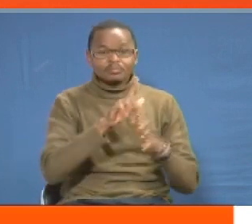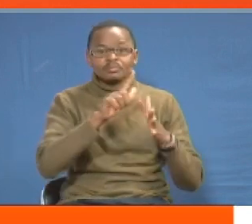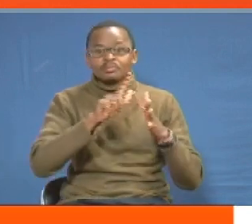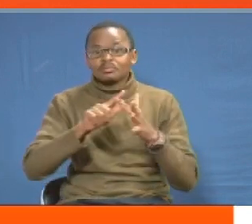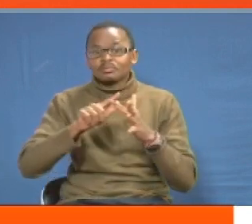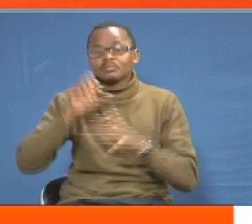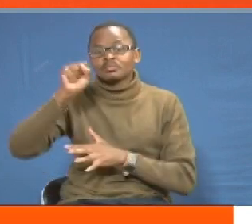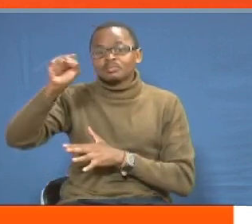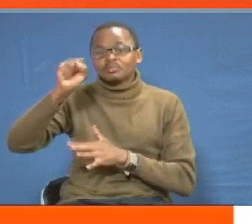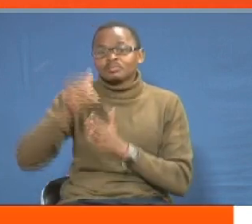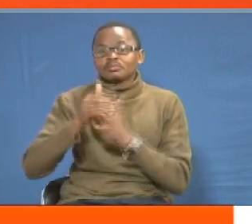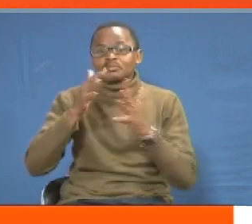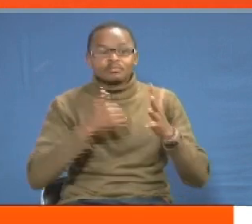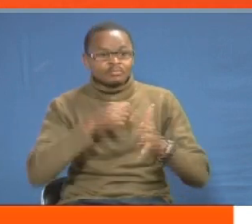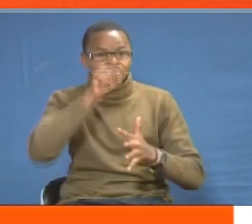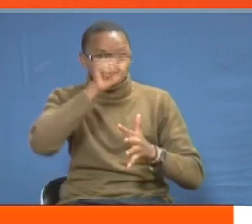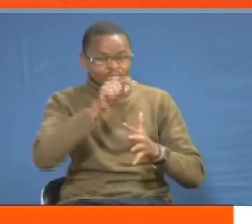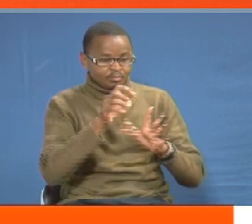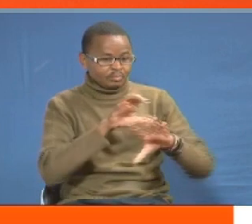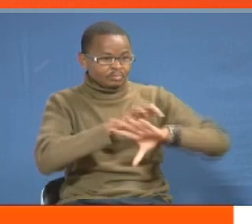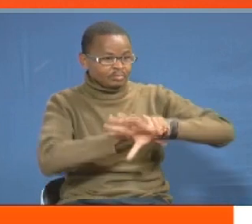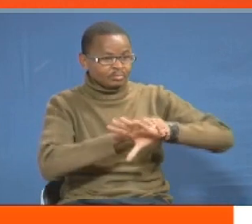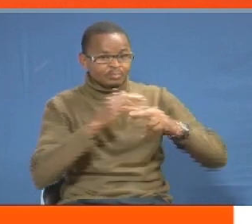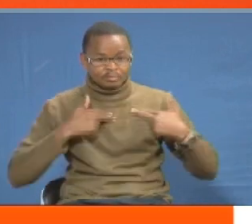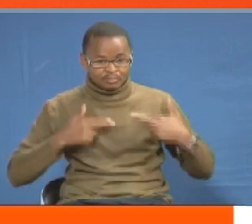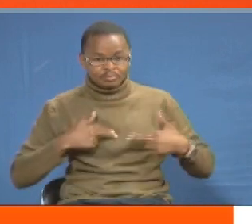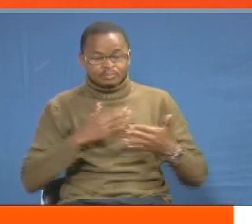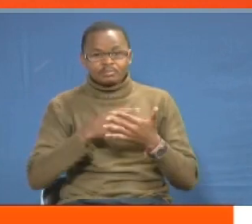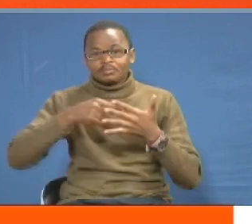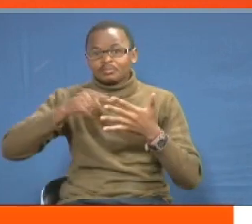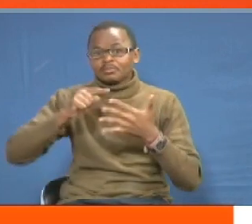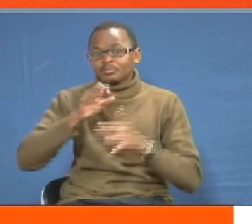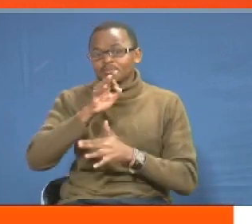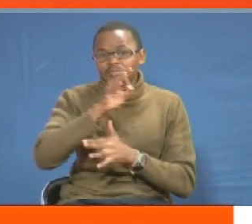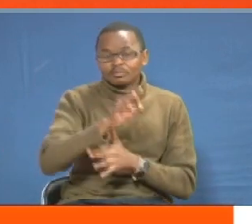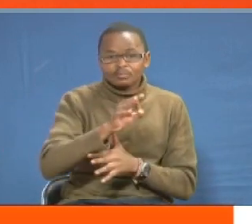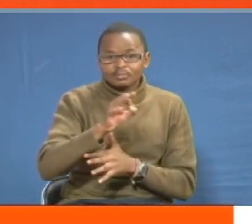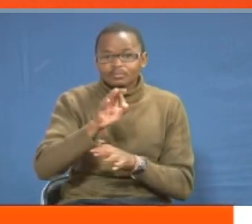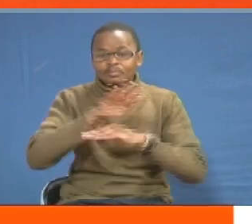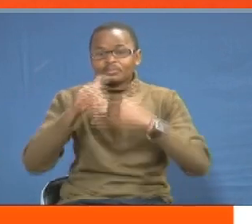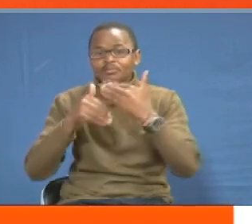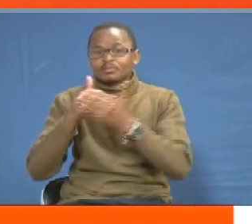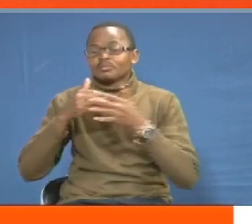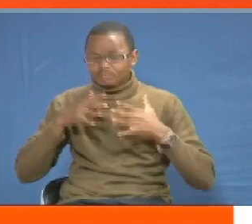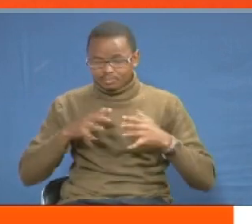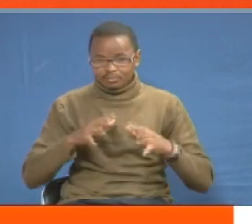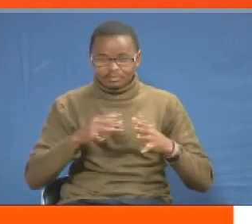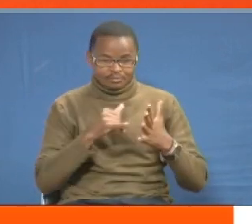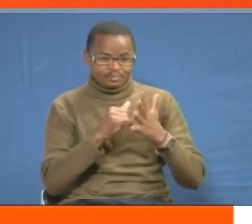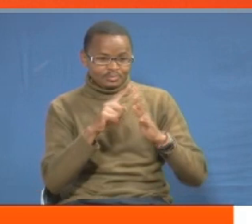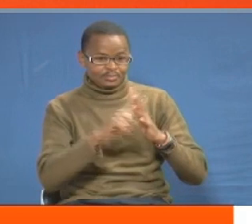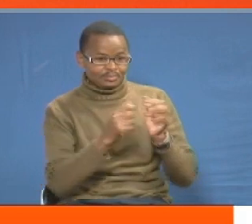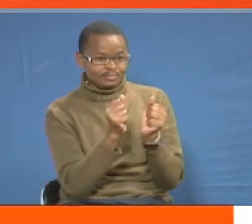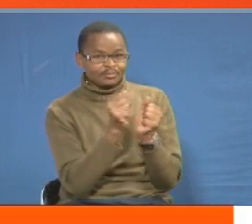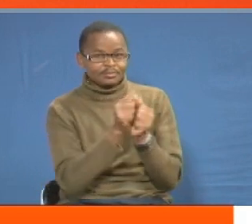rights, then as a political leader, you have to uphold human rights, the rights of every citizen.